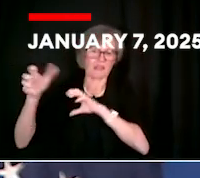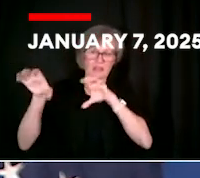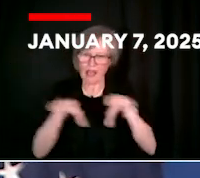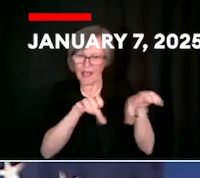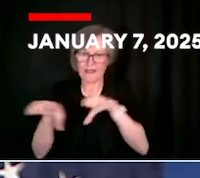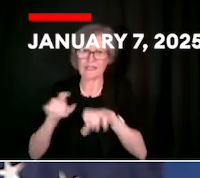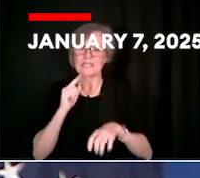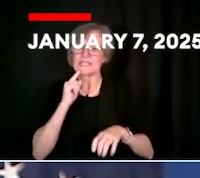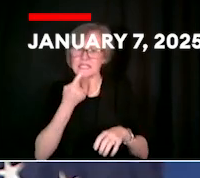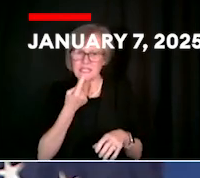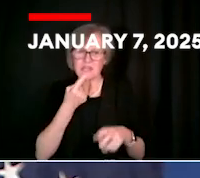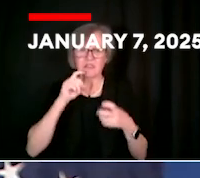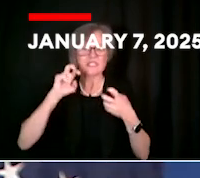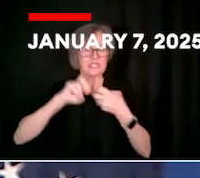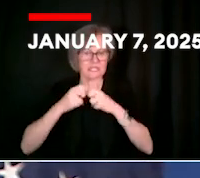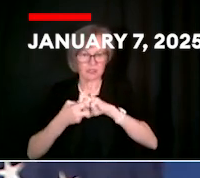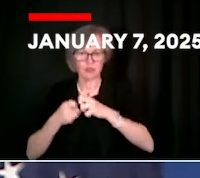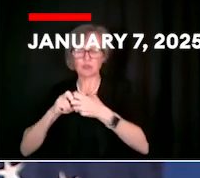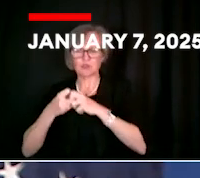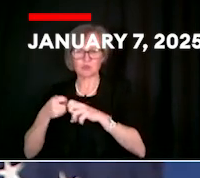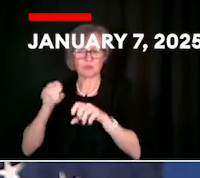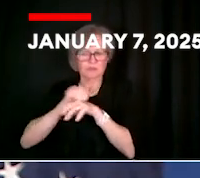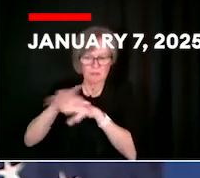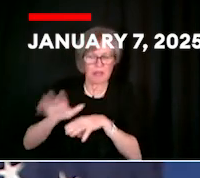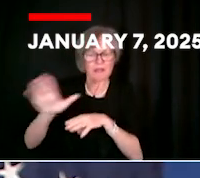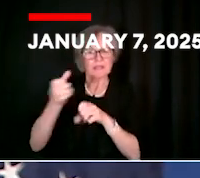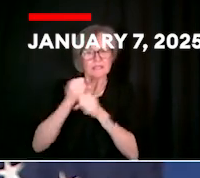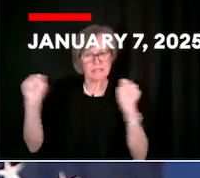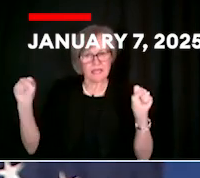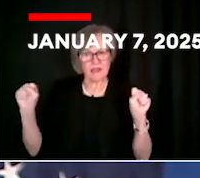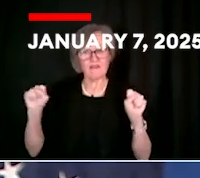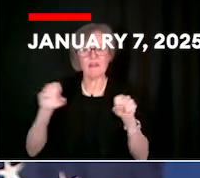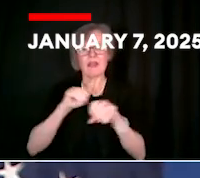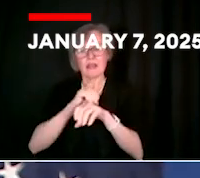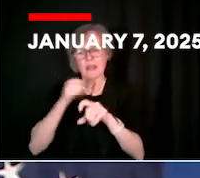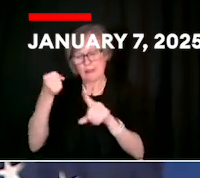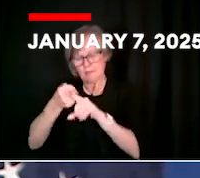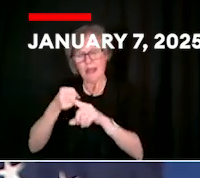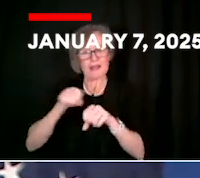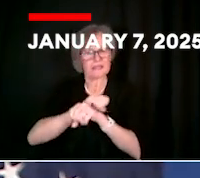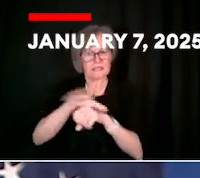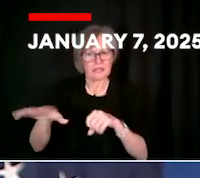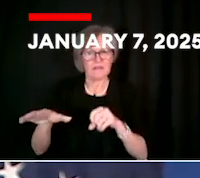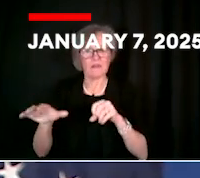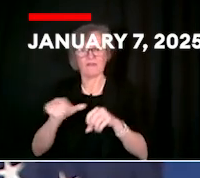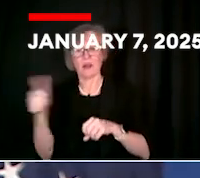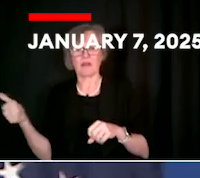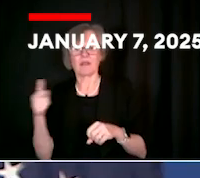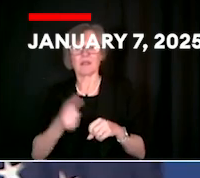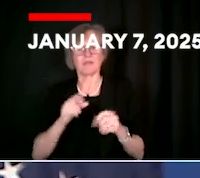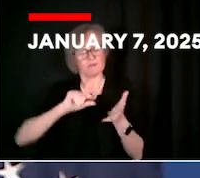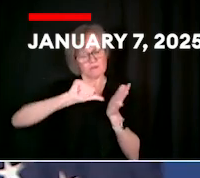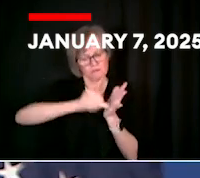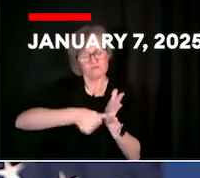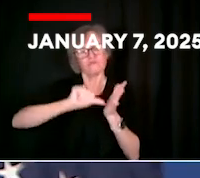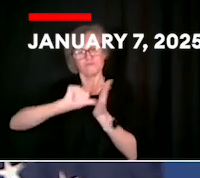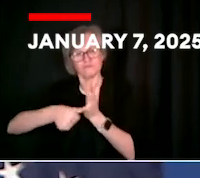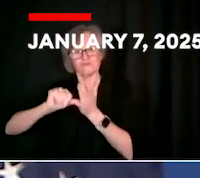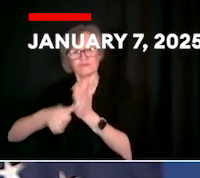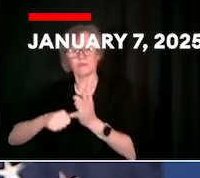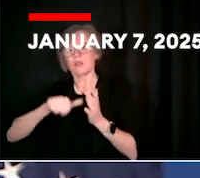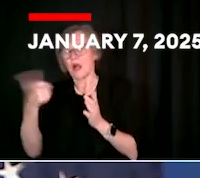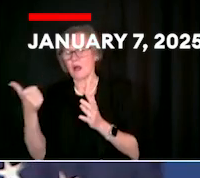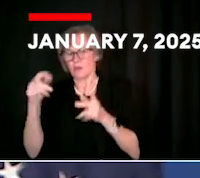serious issues that are impacting their safety and impacting the safety of others. We need to start highlighting what others are